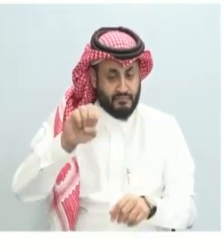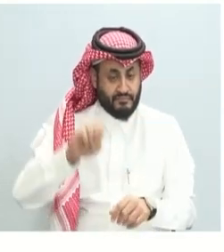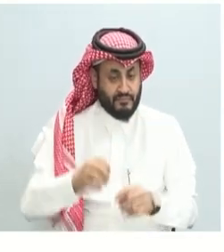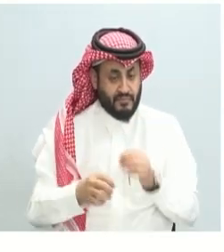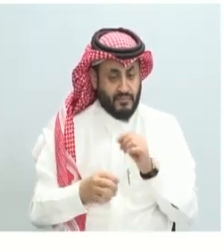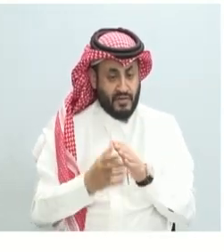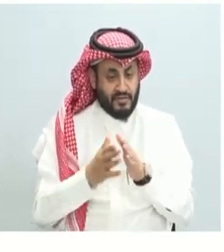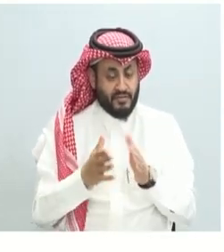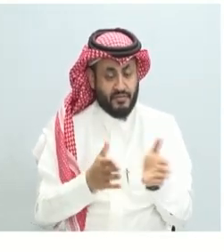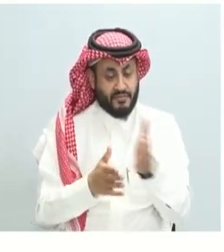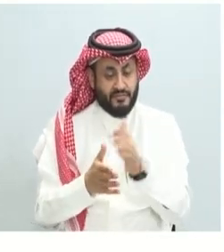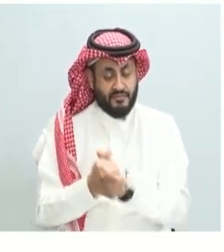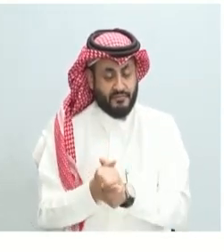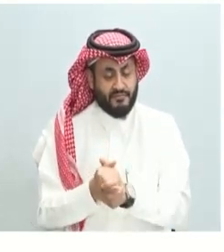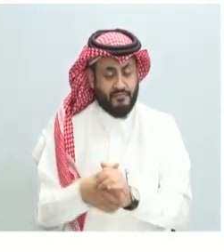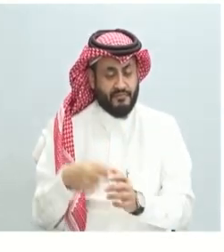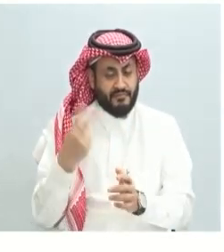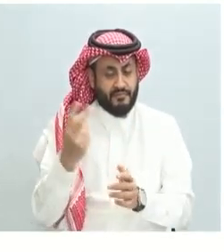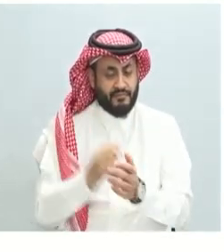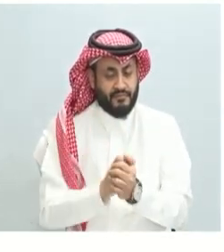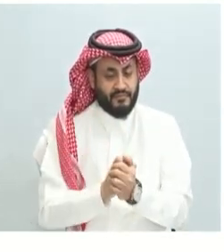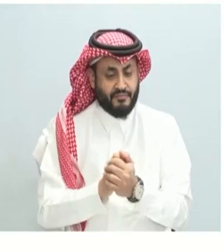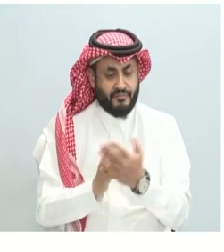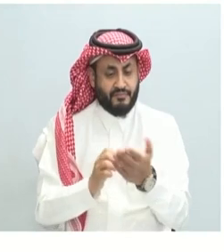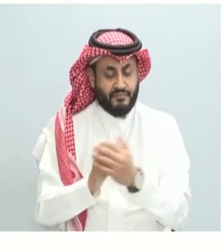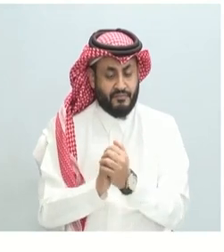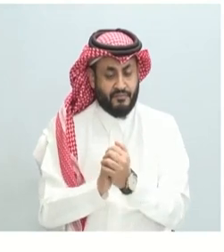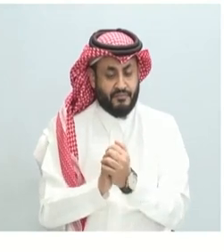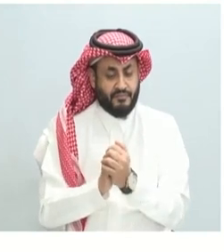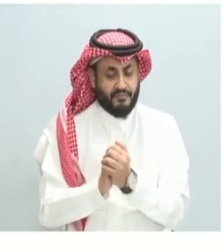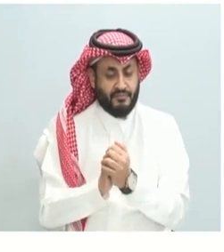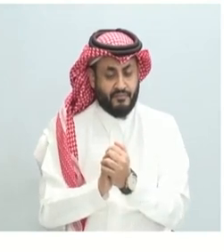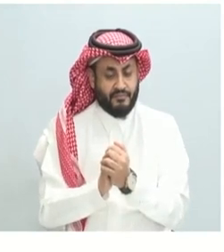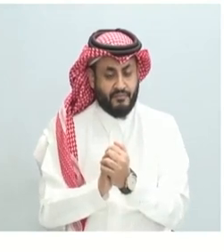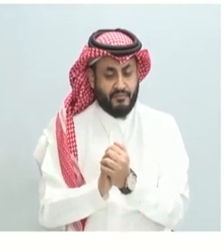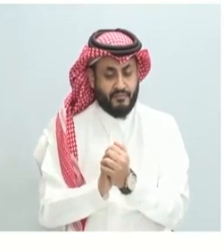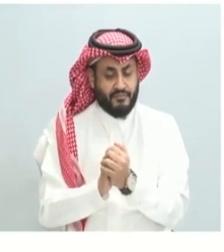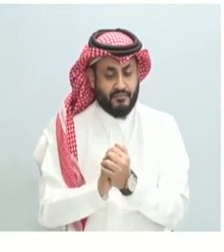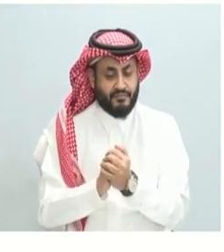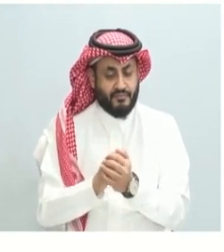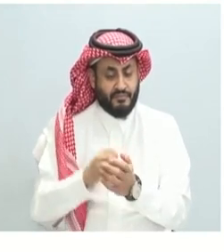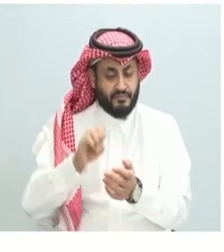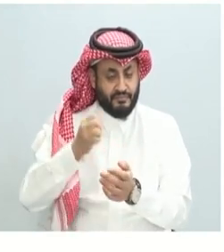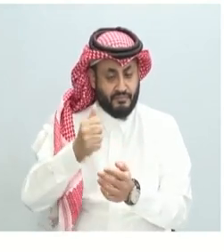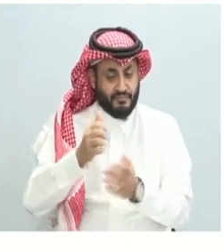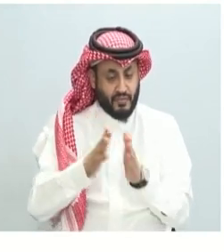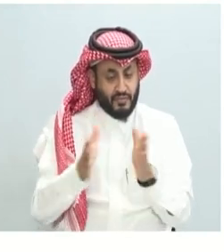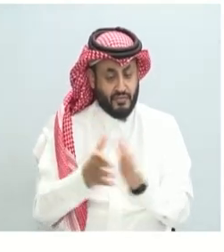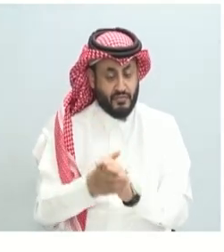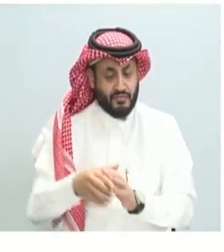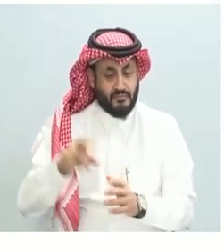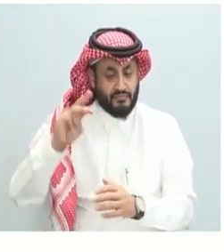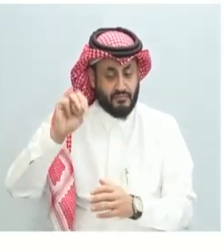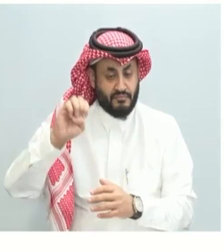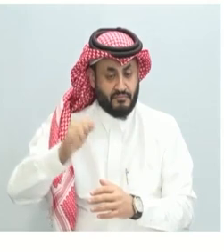sound. Now what about the next one? Here we have read and